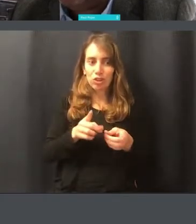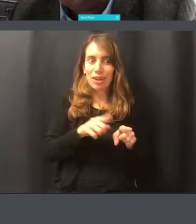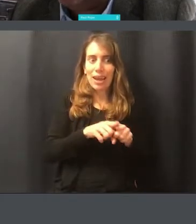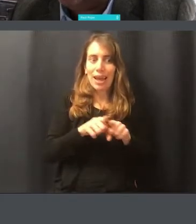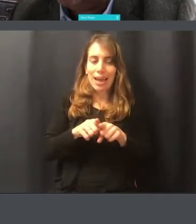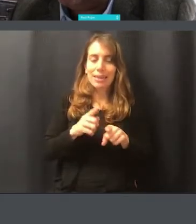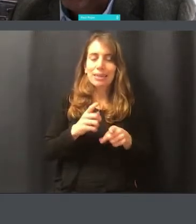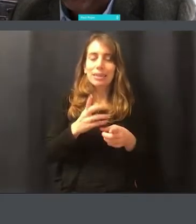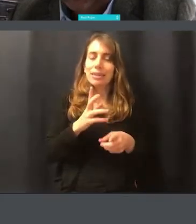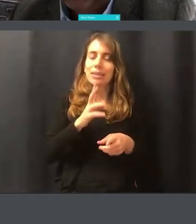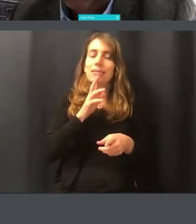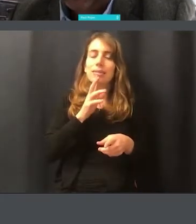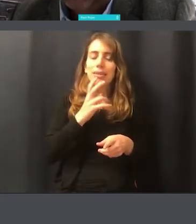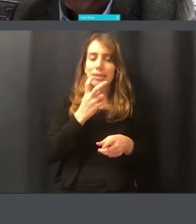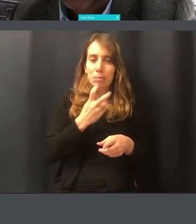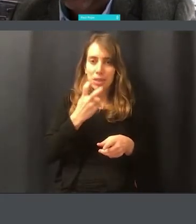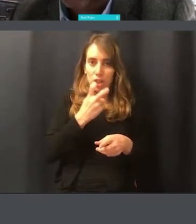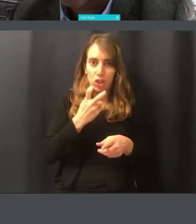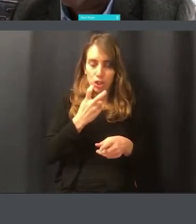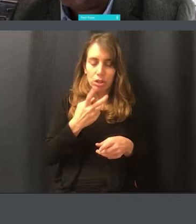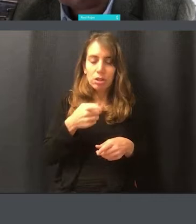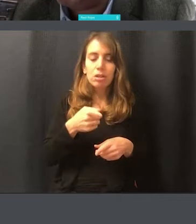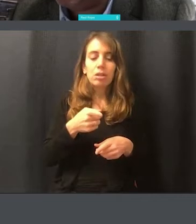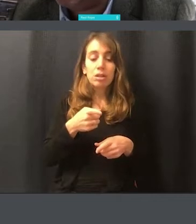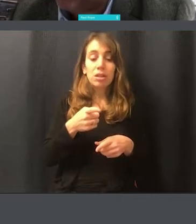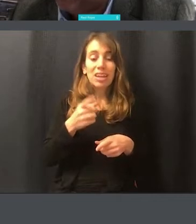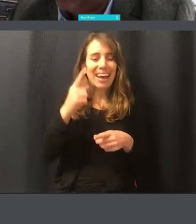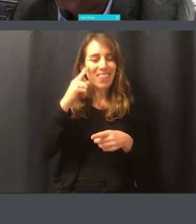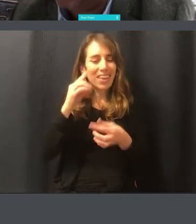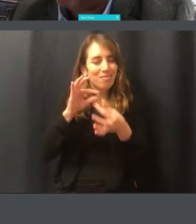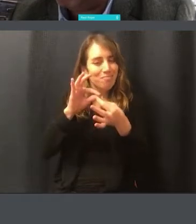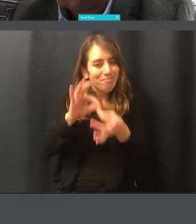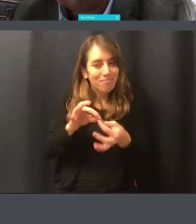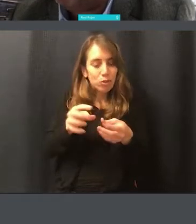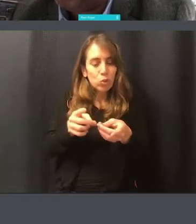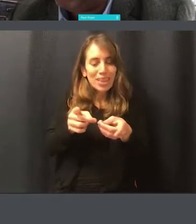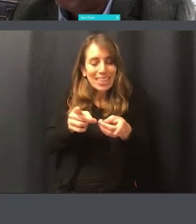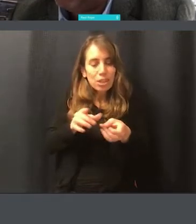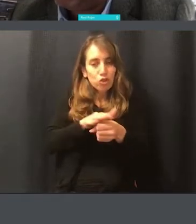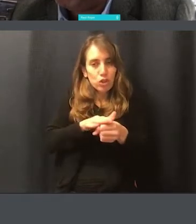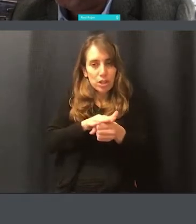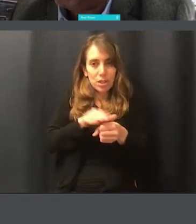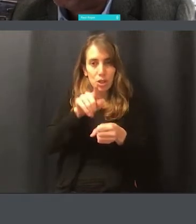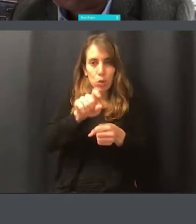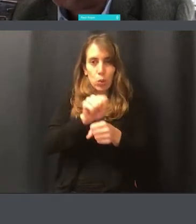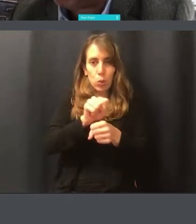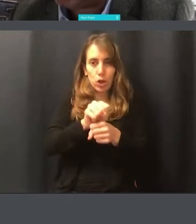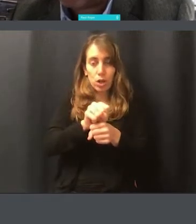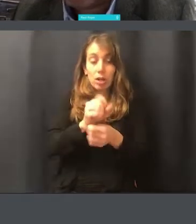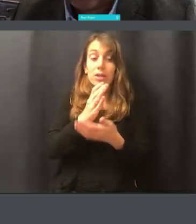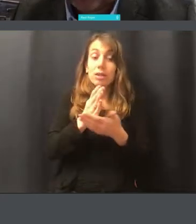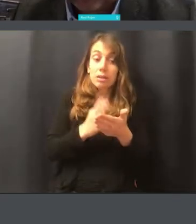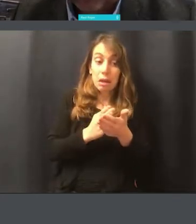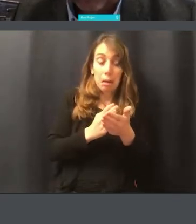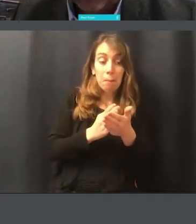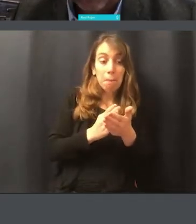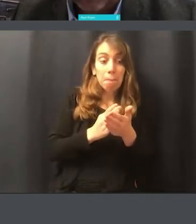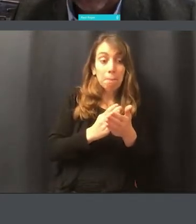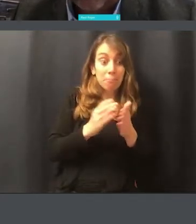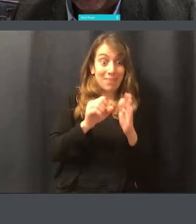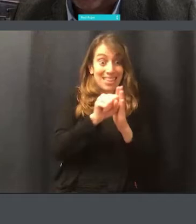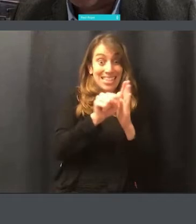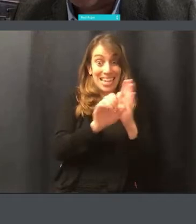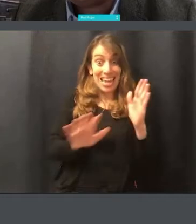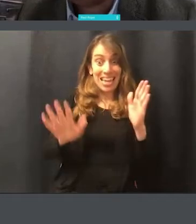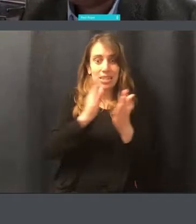like that can be heavily dependent also on the specific district where you work in. Some districts